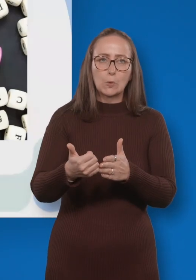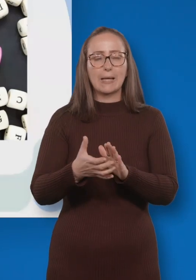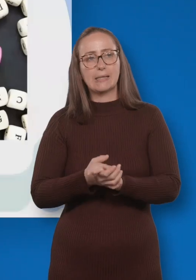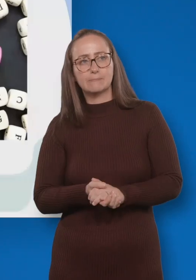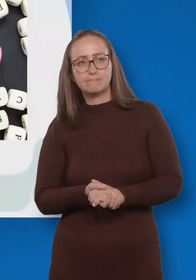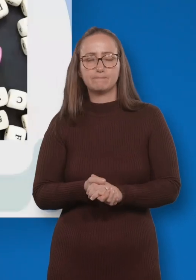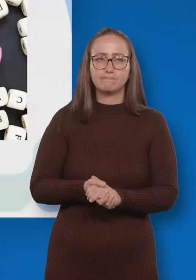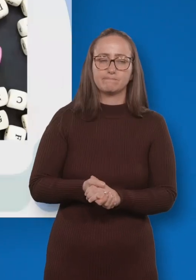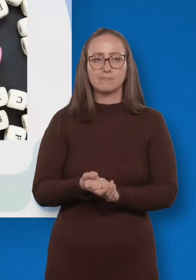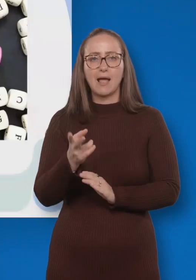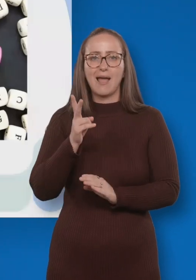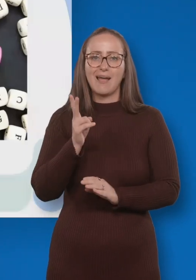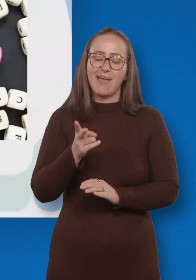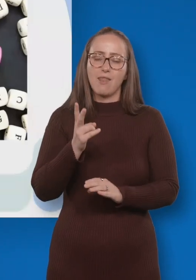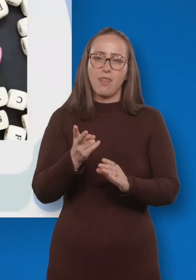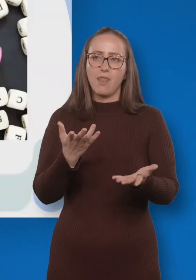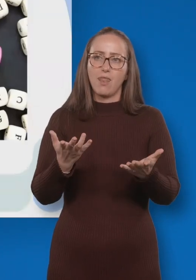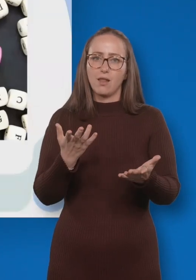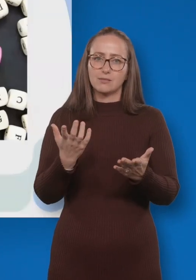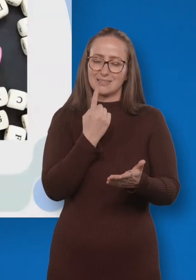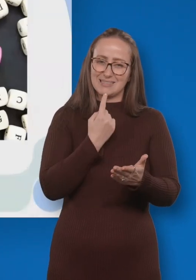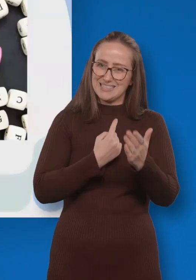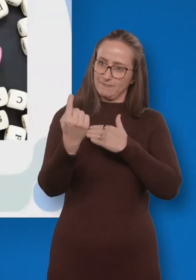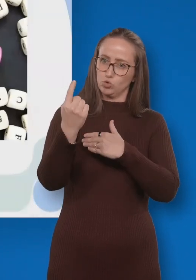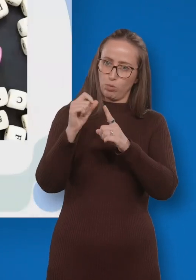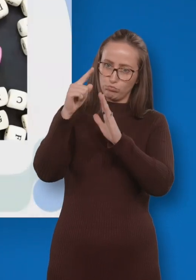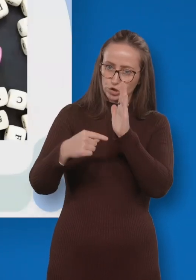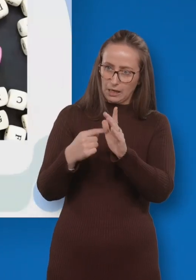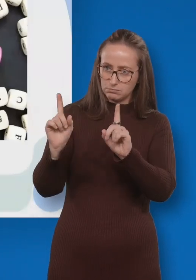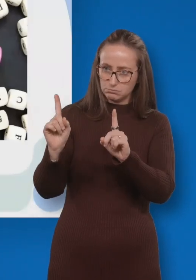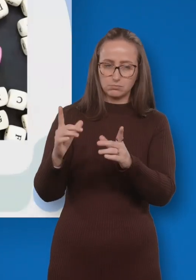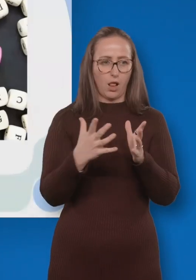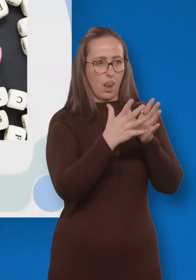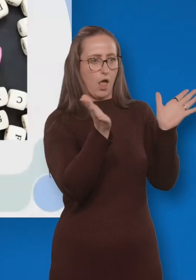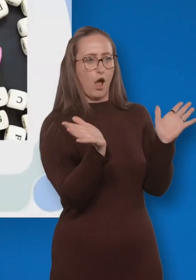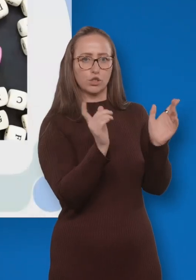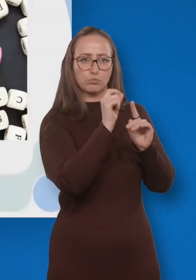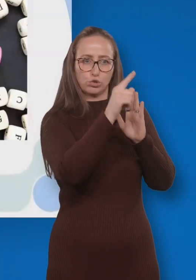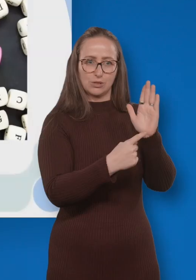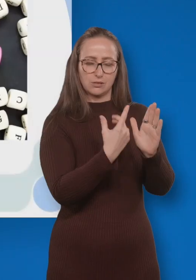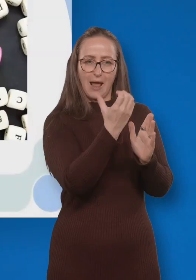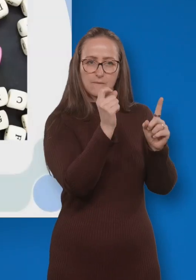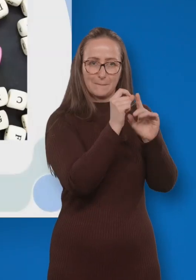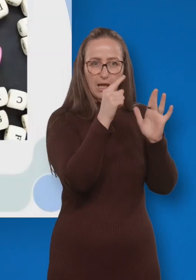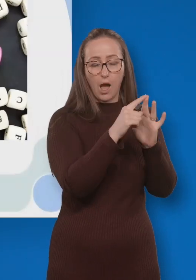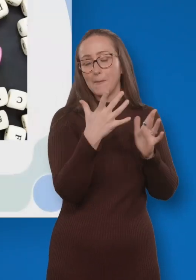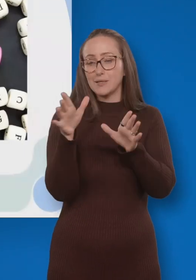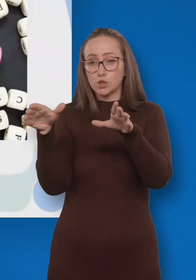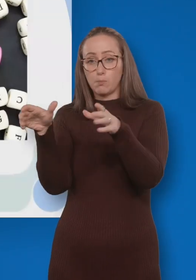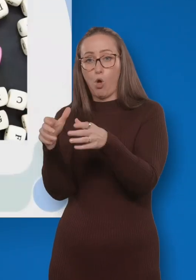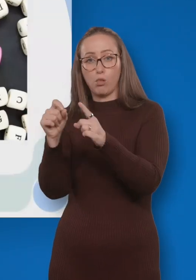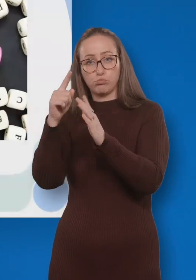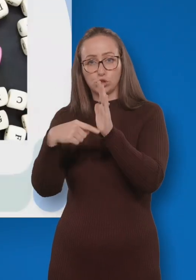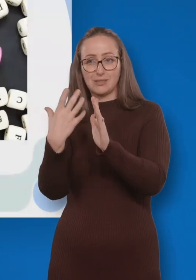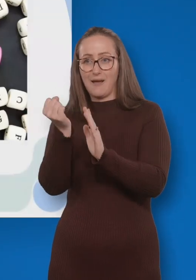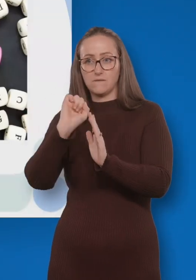typically, you know, when we think, again, it's about that sort of, is it an individual project? Is it a large project that has a PI? I mean, or even a smaller project that has a